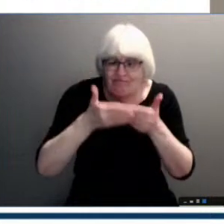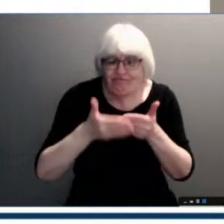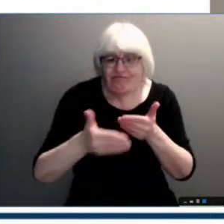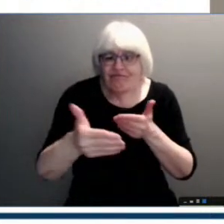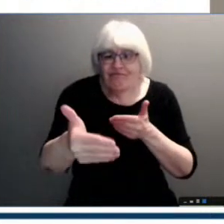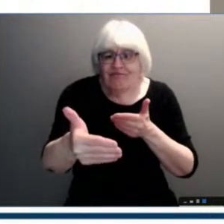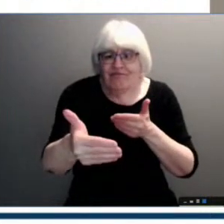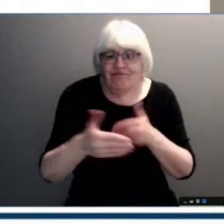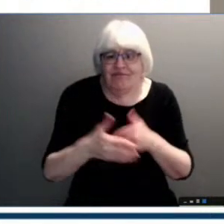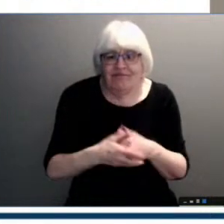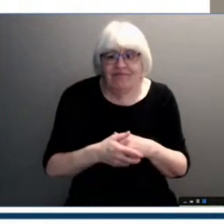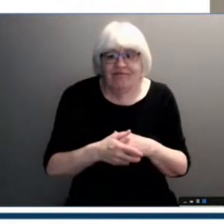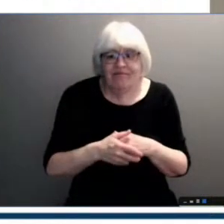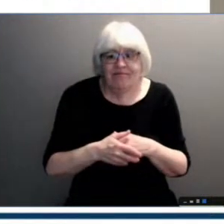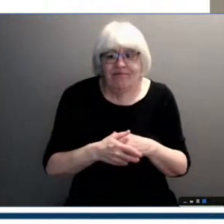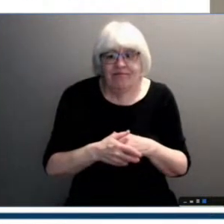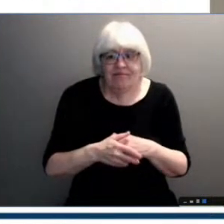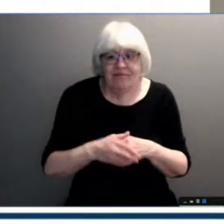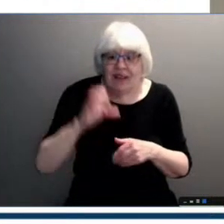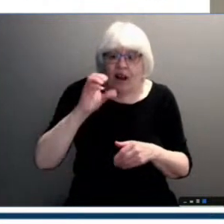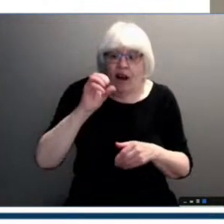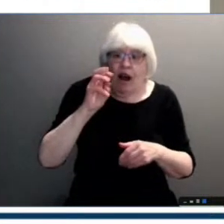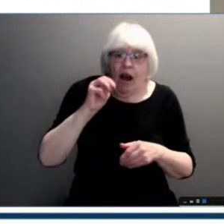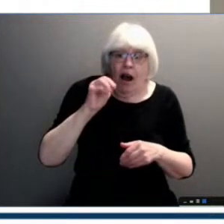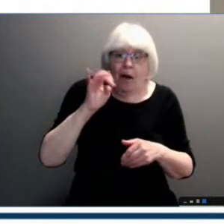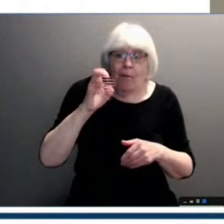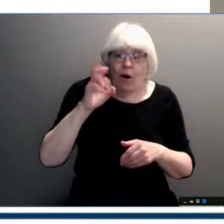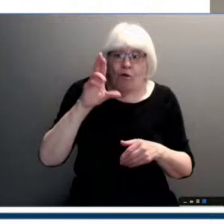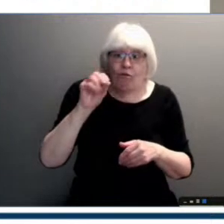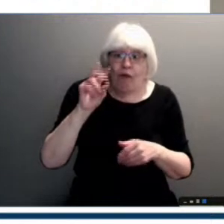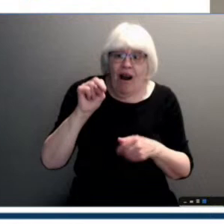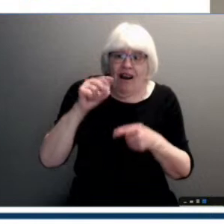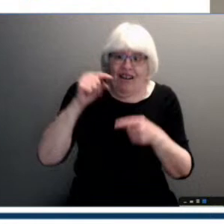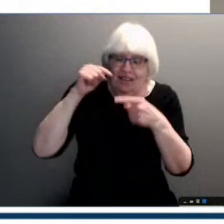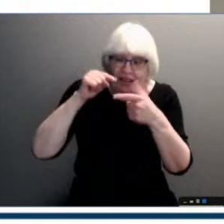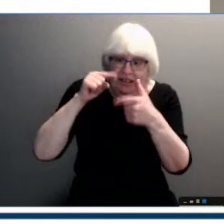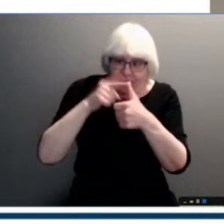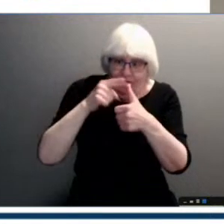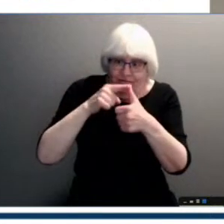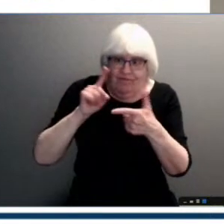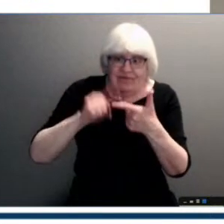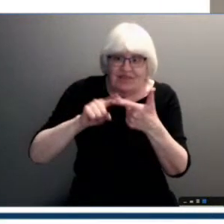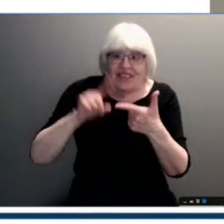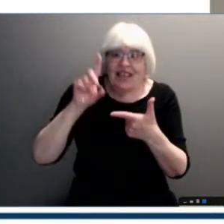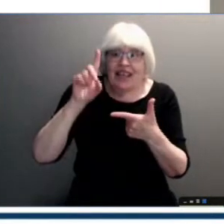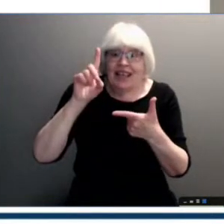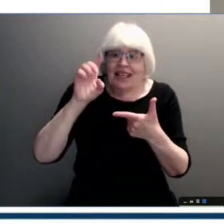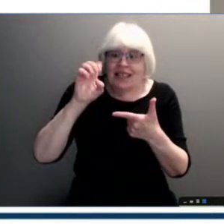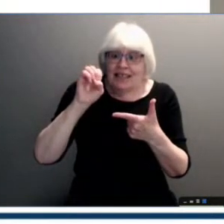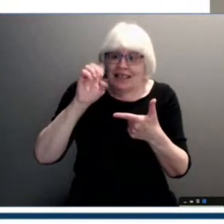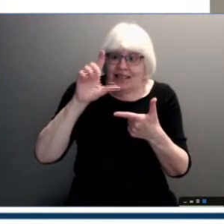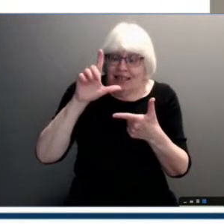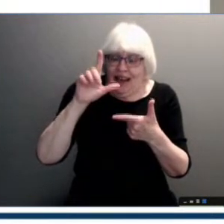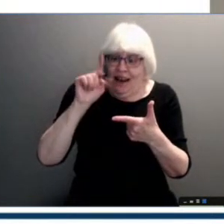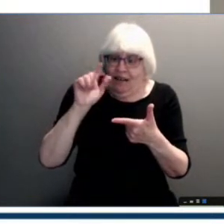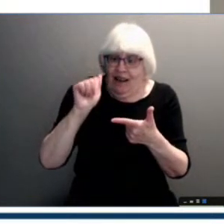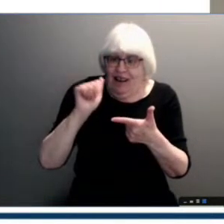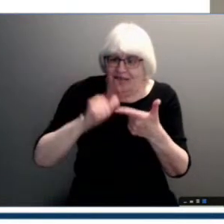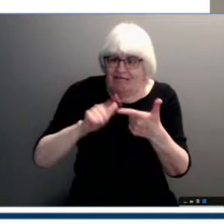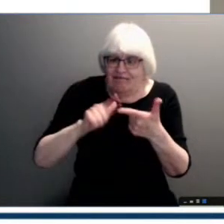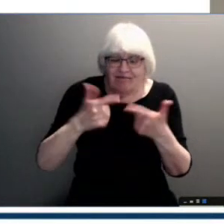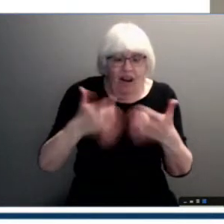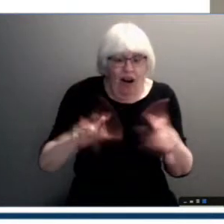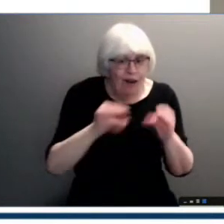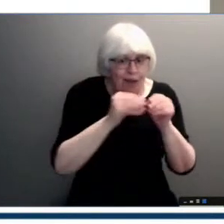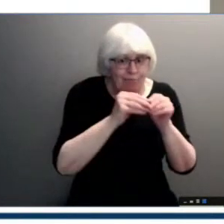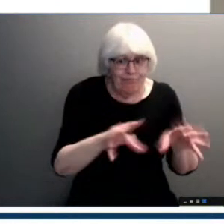and there are still also cases of the Delta variant. The case numbers likely aren't reflective of just how much disease we